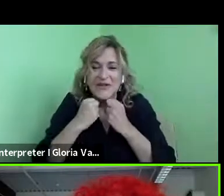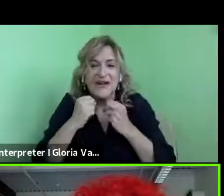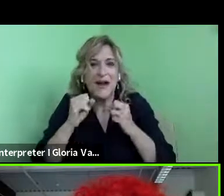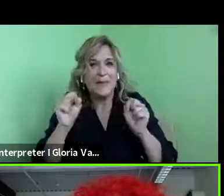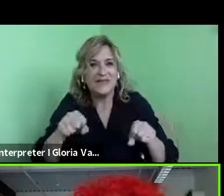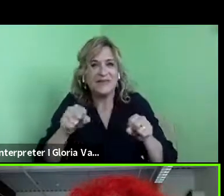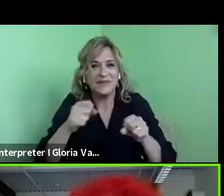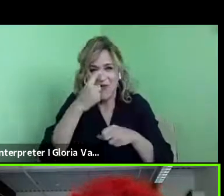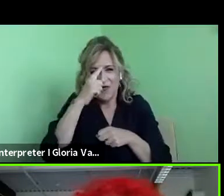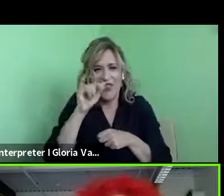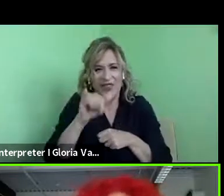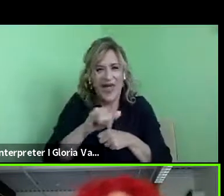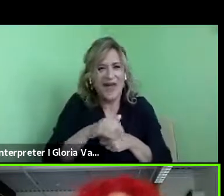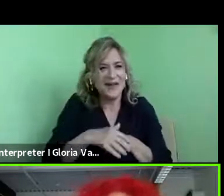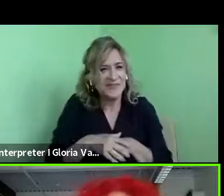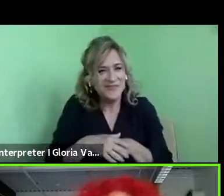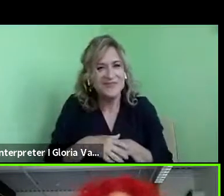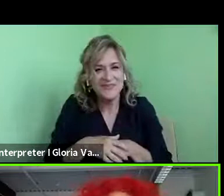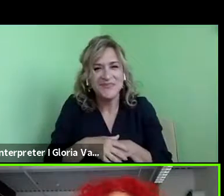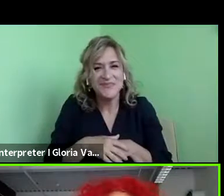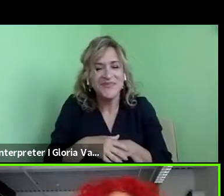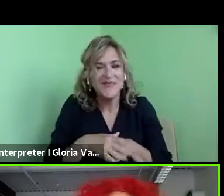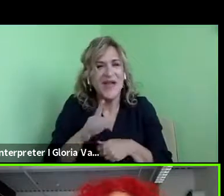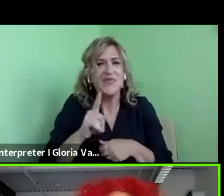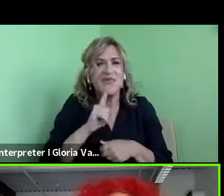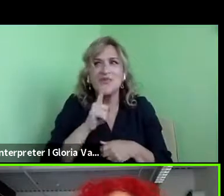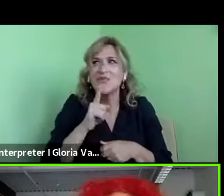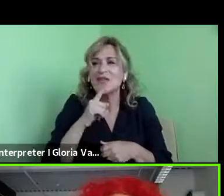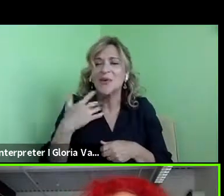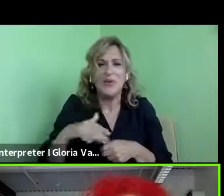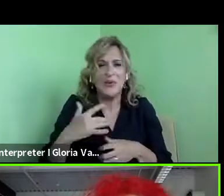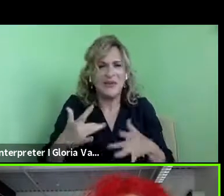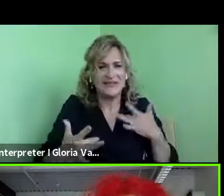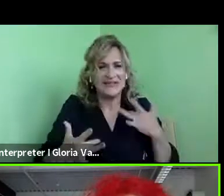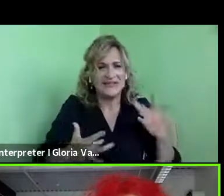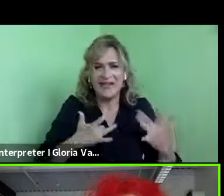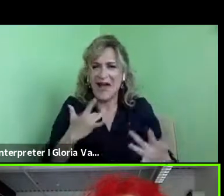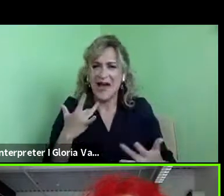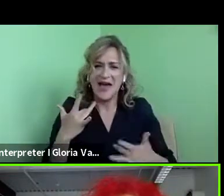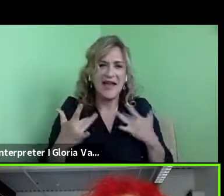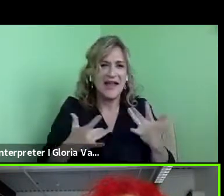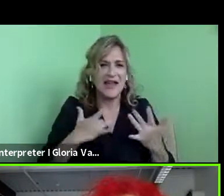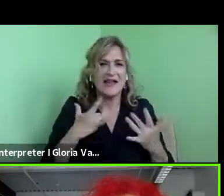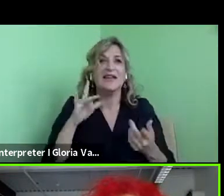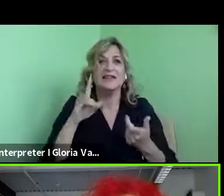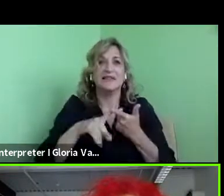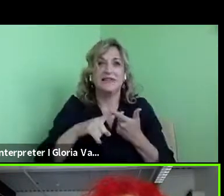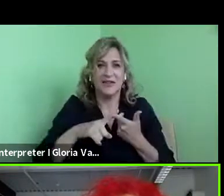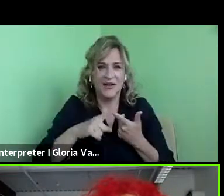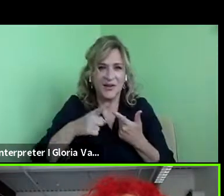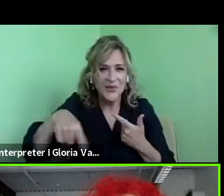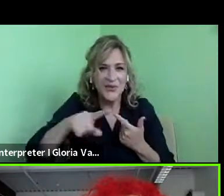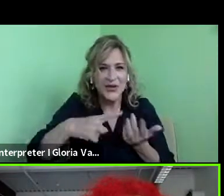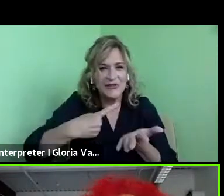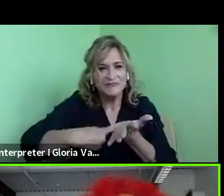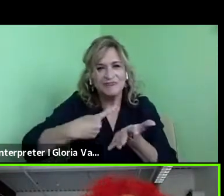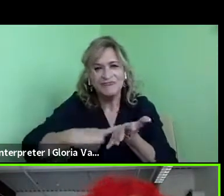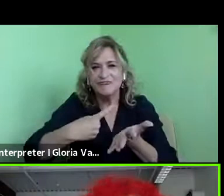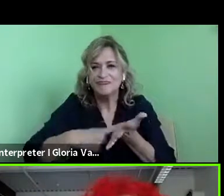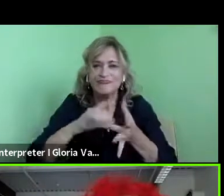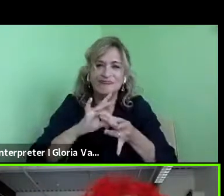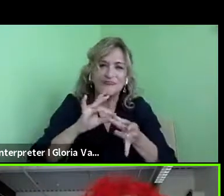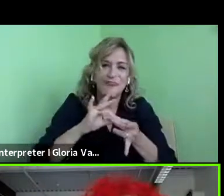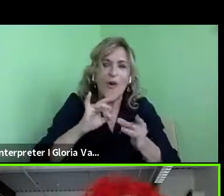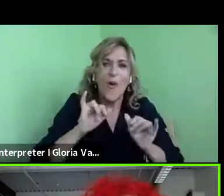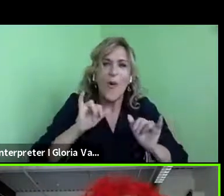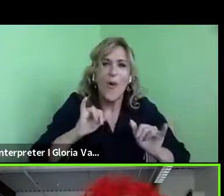I'm super excited that, you know, until we started talking, that I realized the project's not